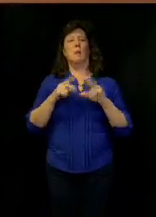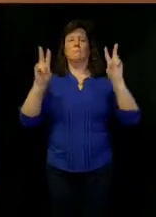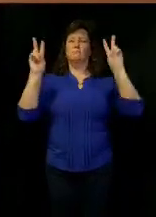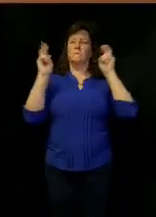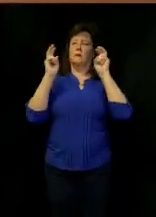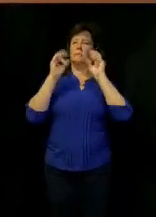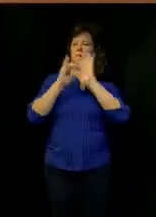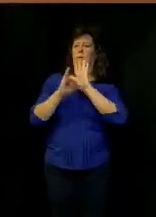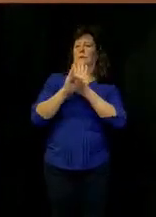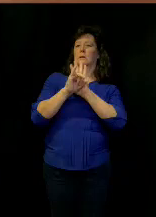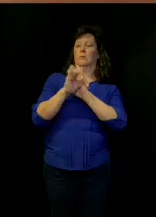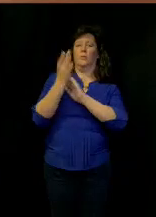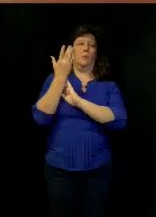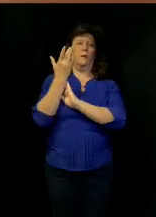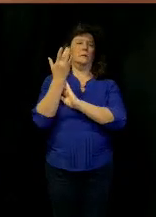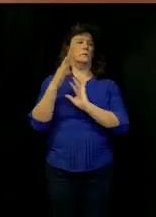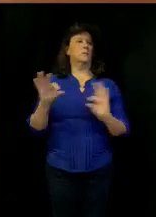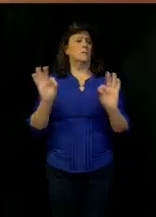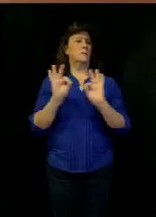important?